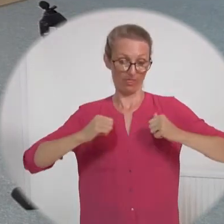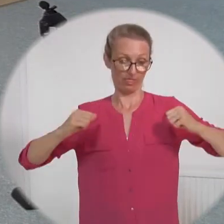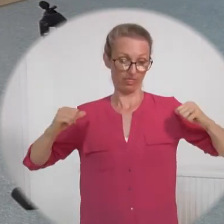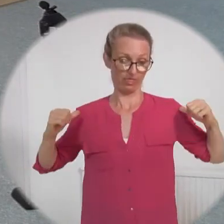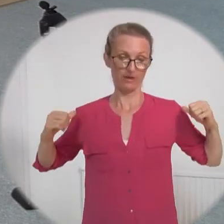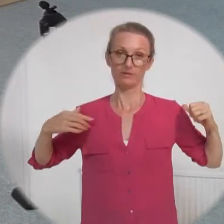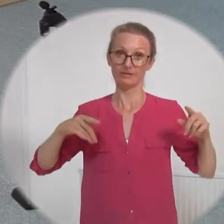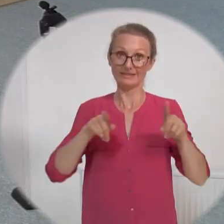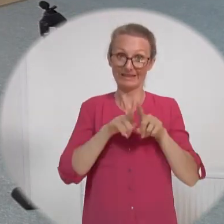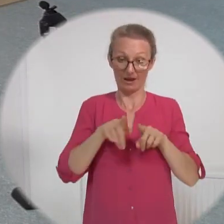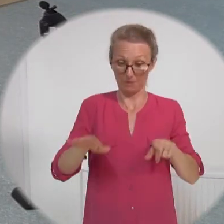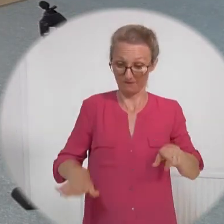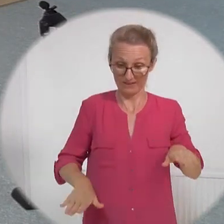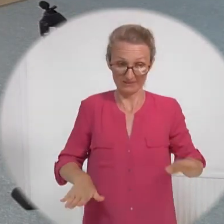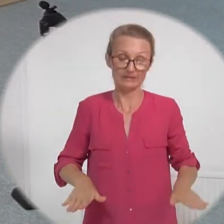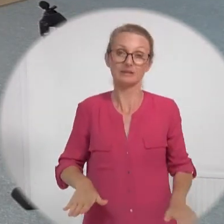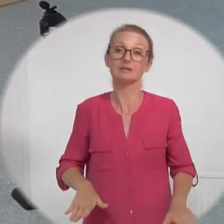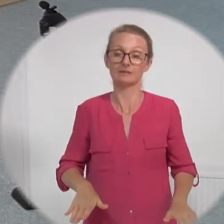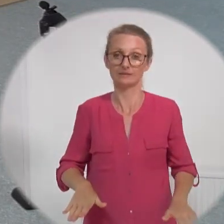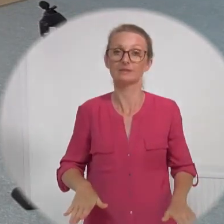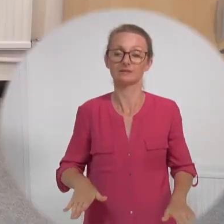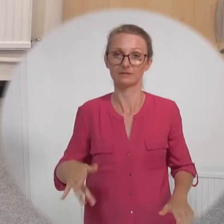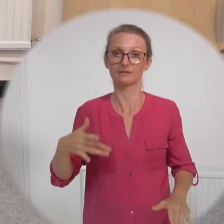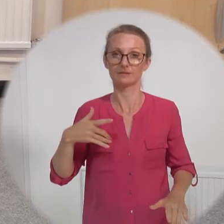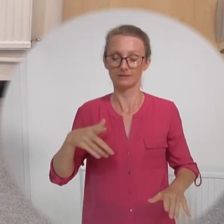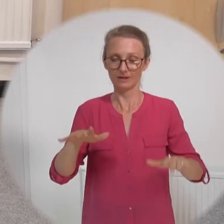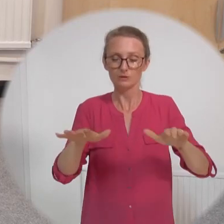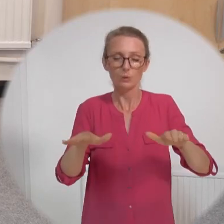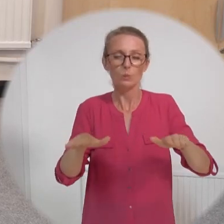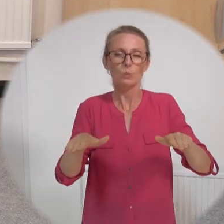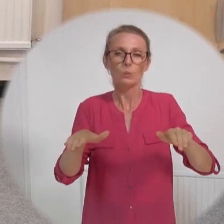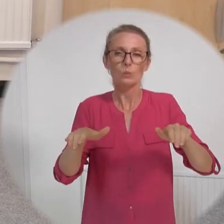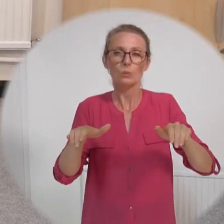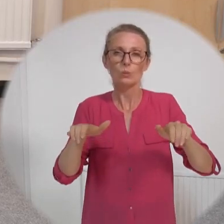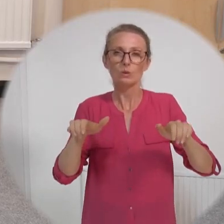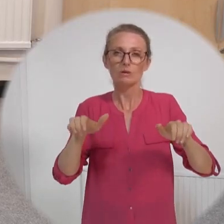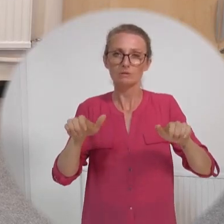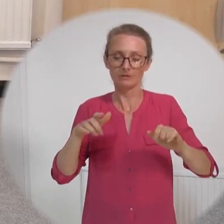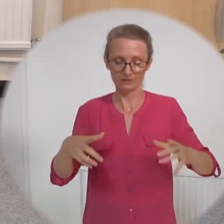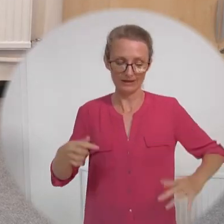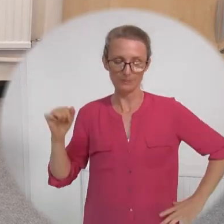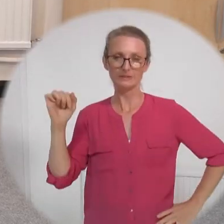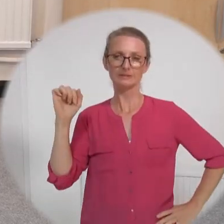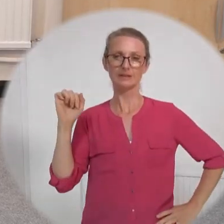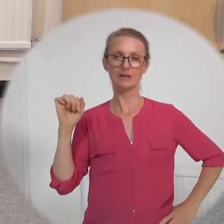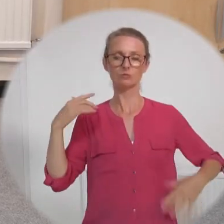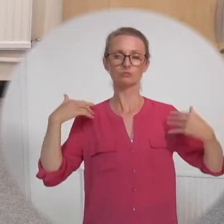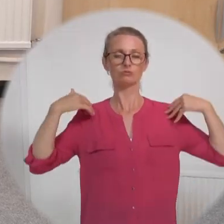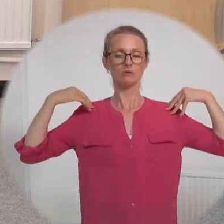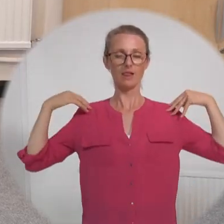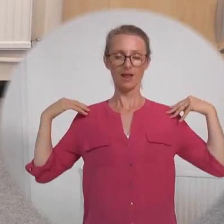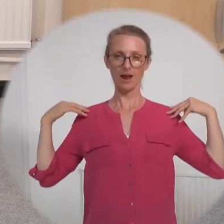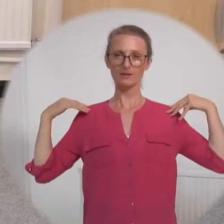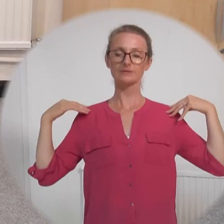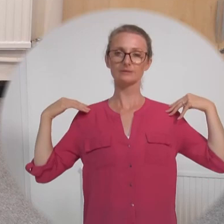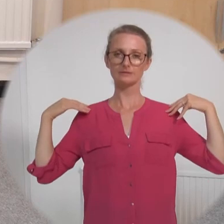Draw the toes in, sink the hips, floating up through the head. Shoulders relaxed and